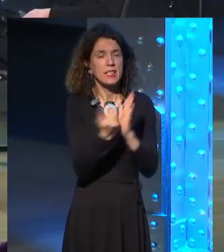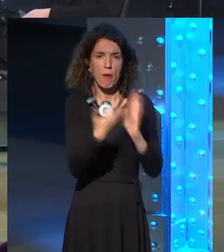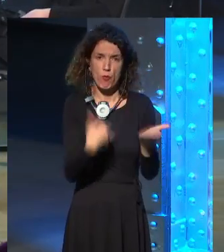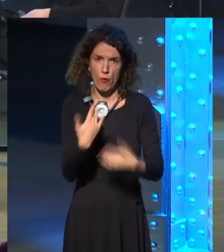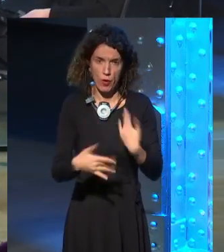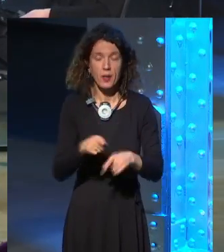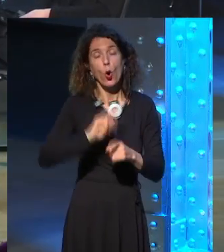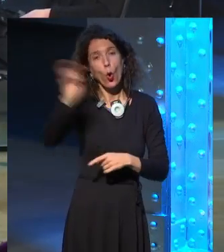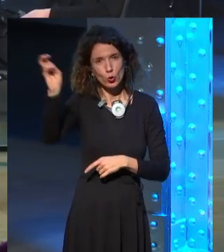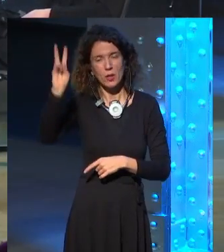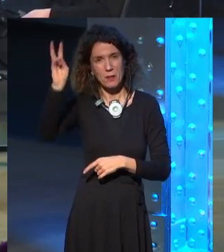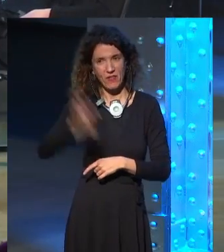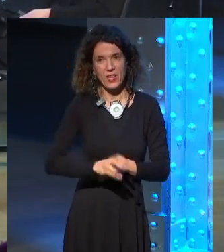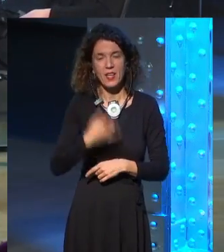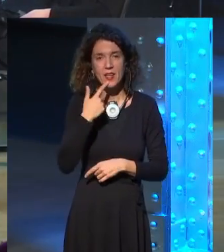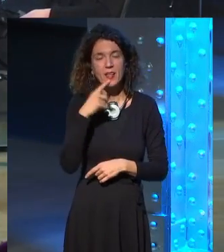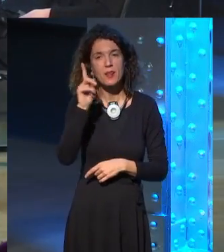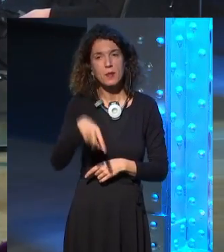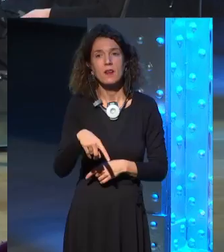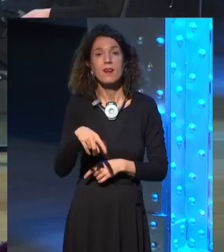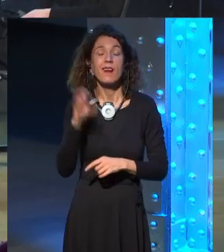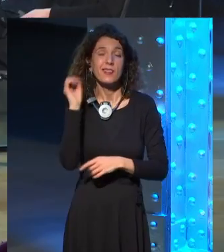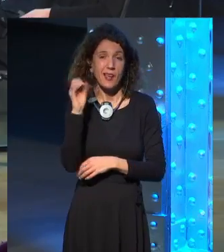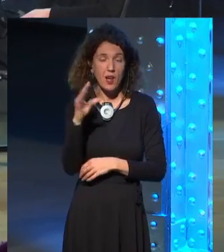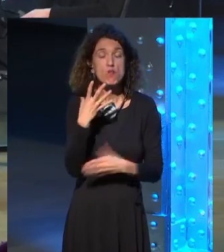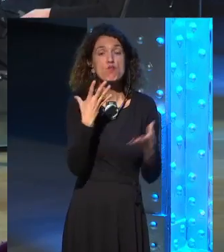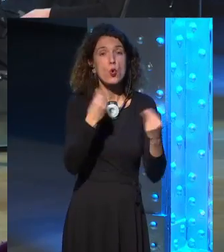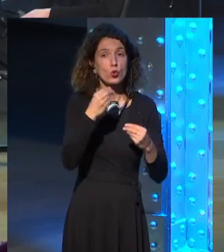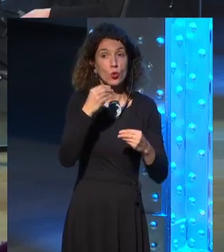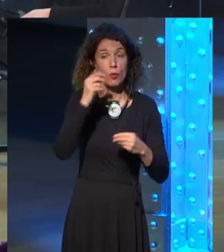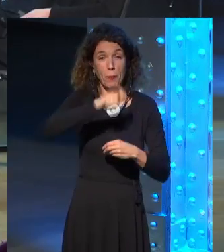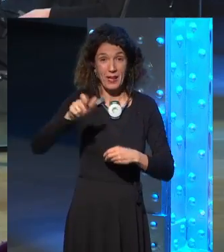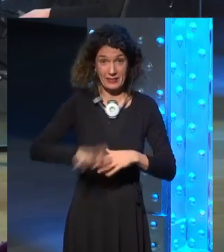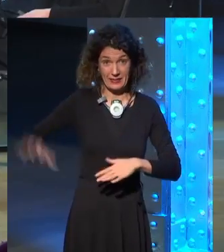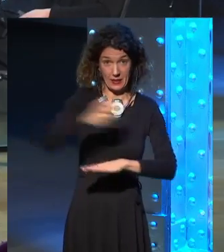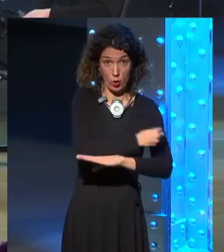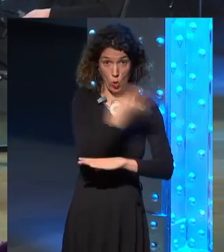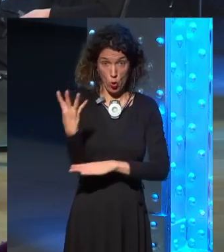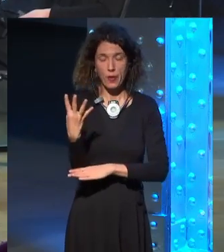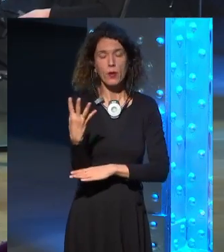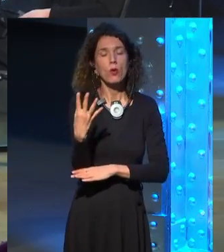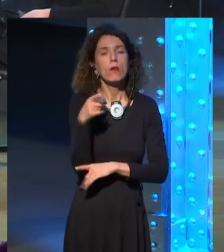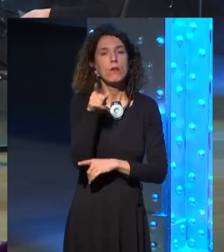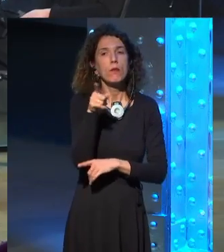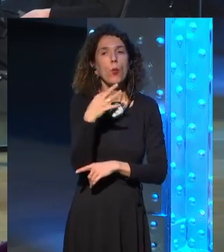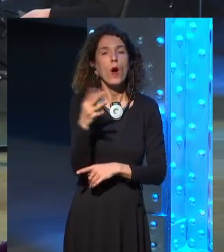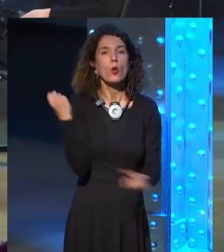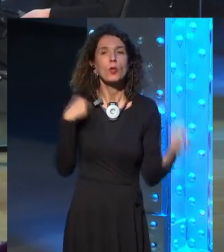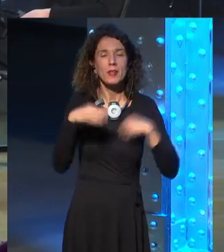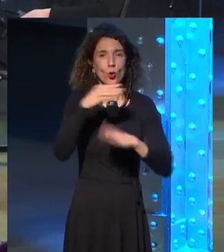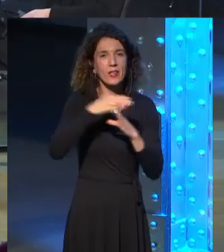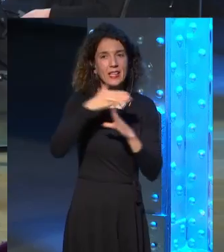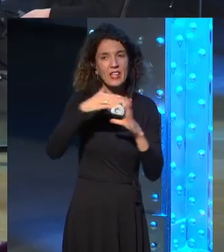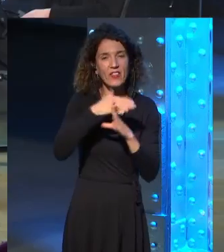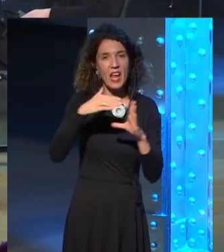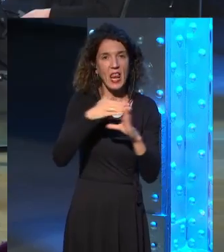these talks is that a lot of the Nordic countries, or a lot of the countries that do well in the happiness rankings, they also have a high consumption